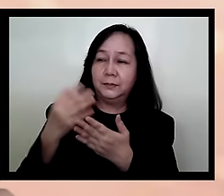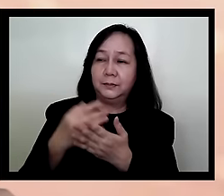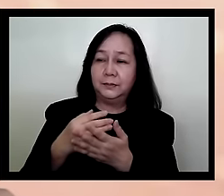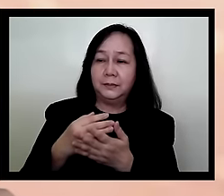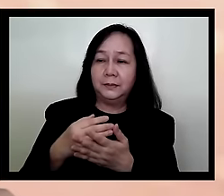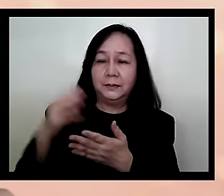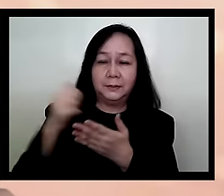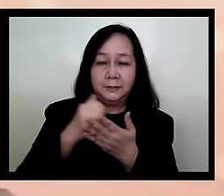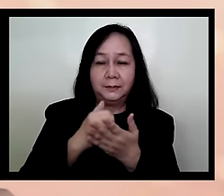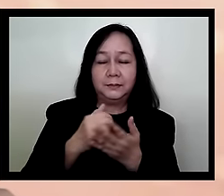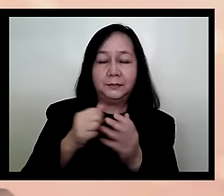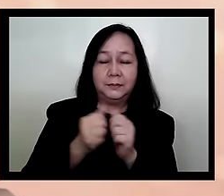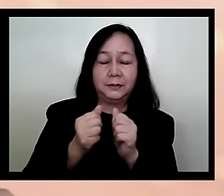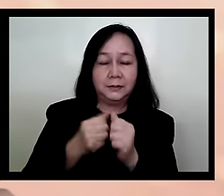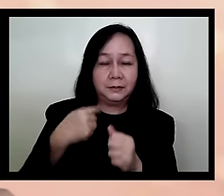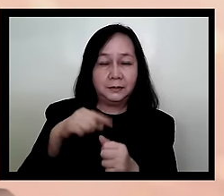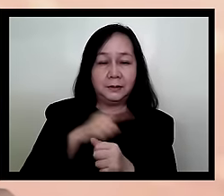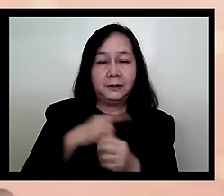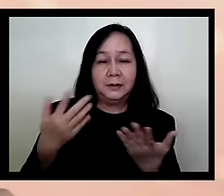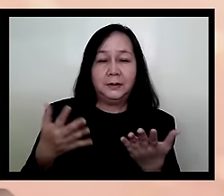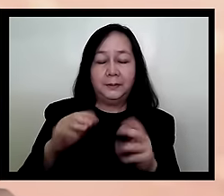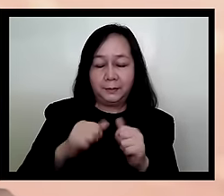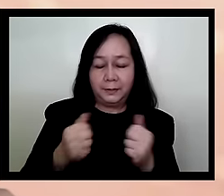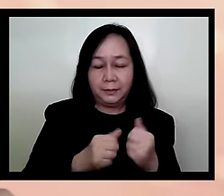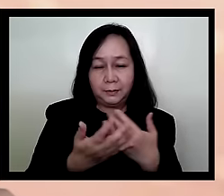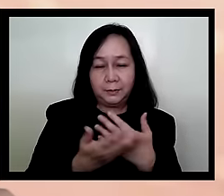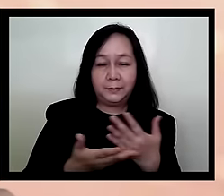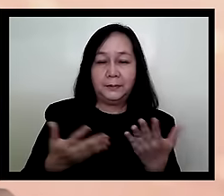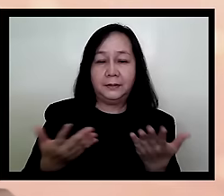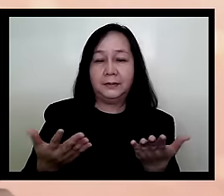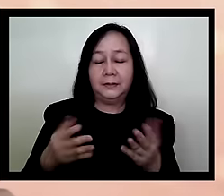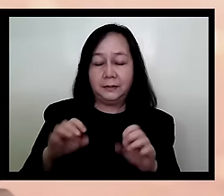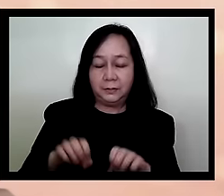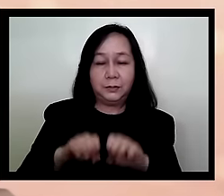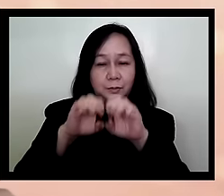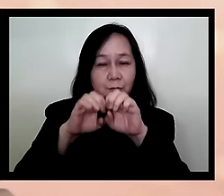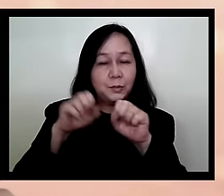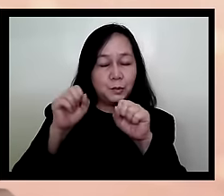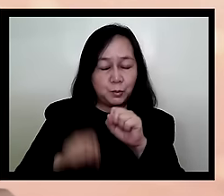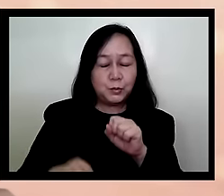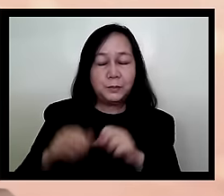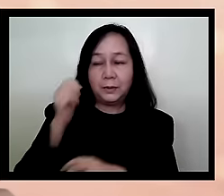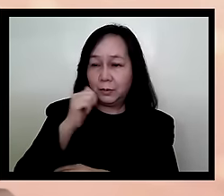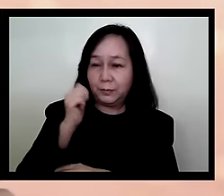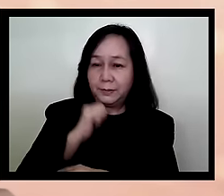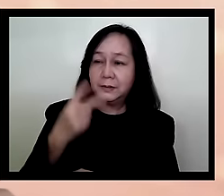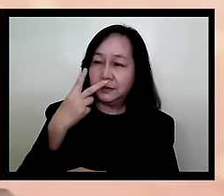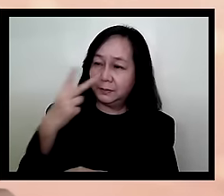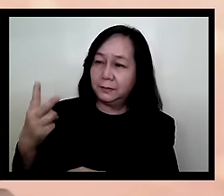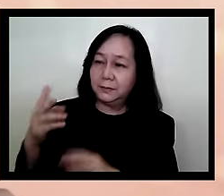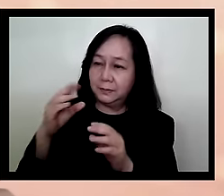breaking of the bread the Eucharist that we may always recognize you